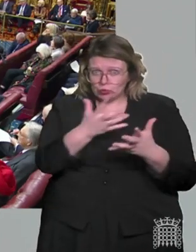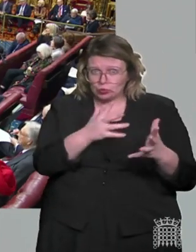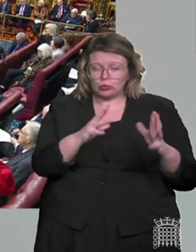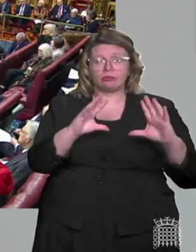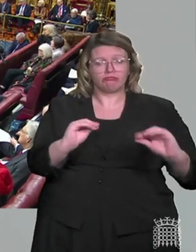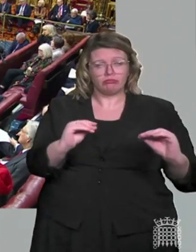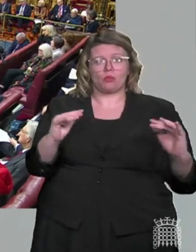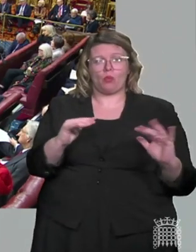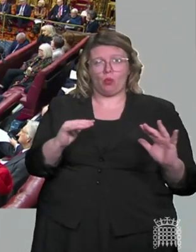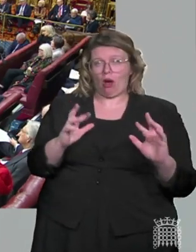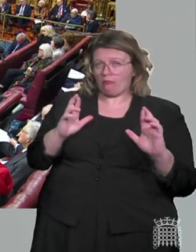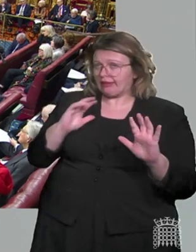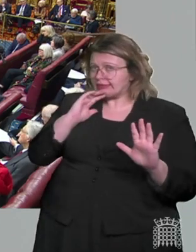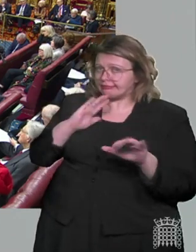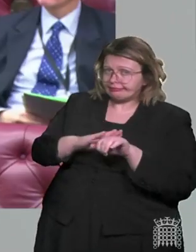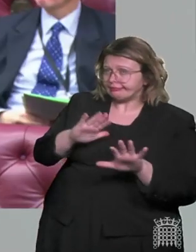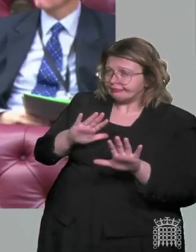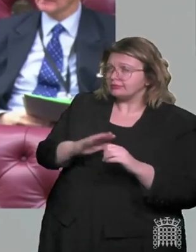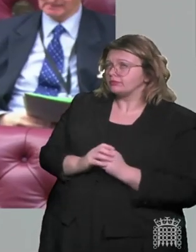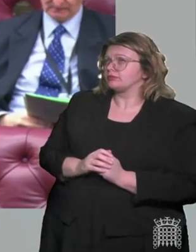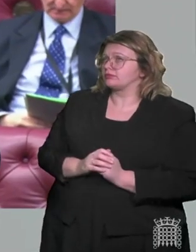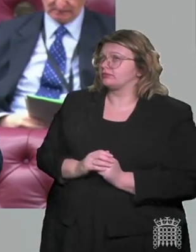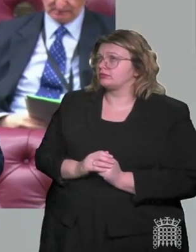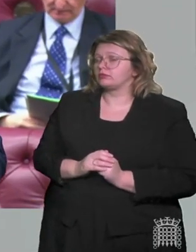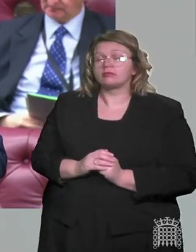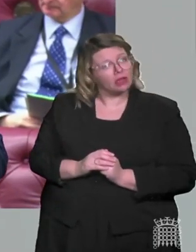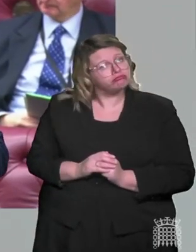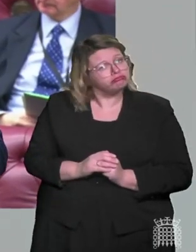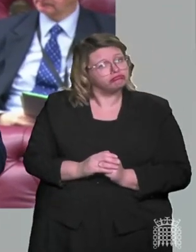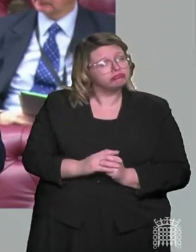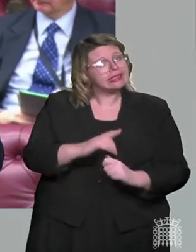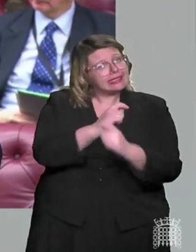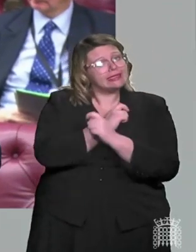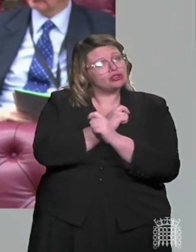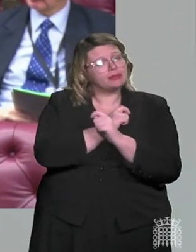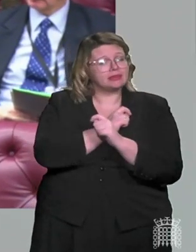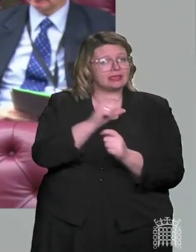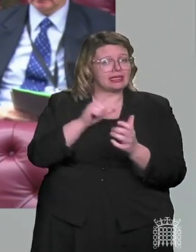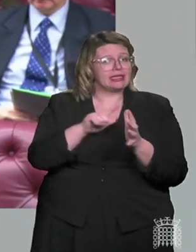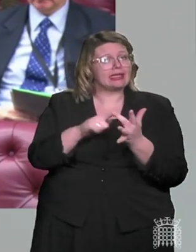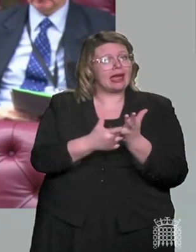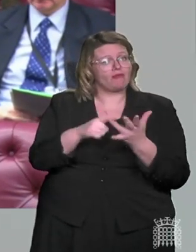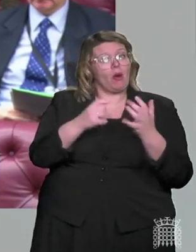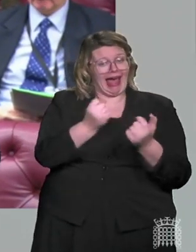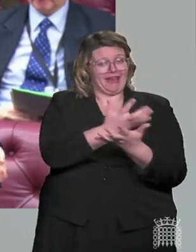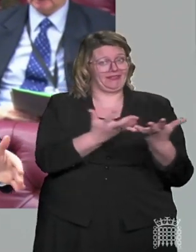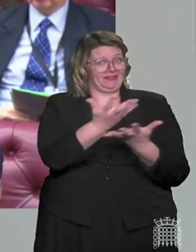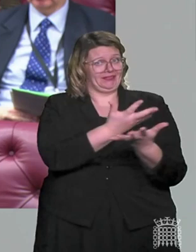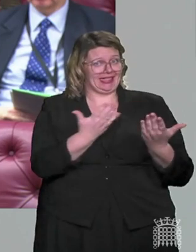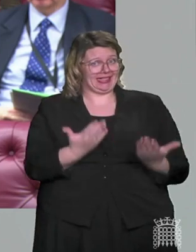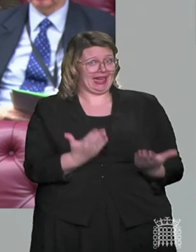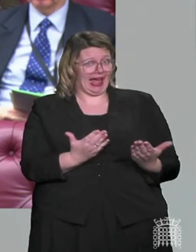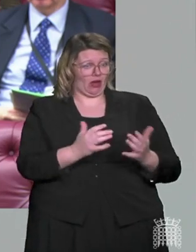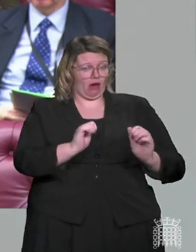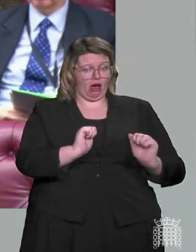Well, that is absolutely right. I believe those discussions are underway, and it's a great pity that they didn't reach that conclusion